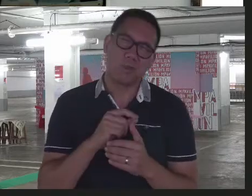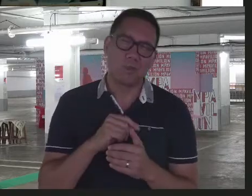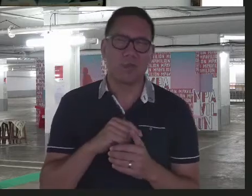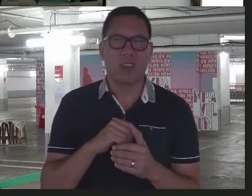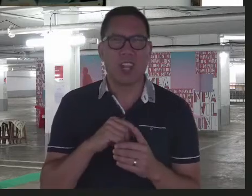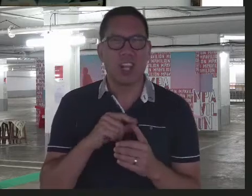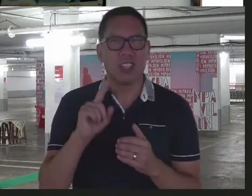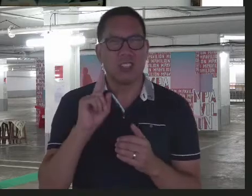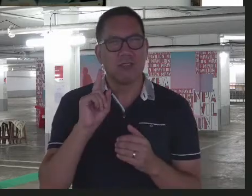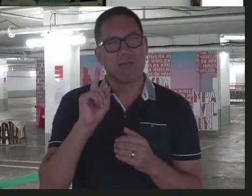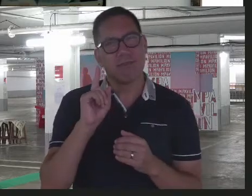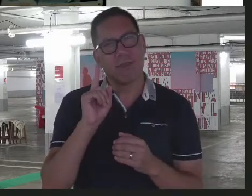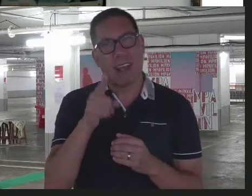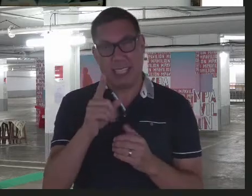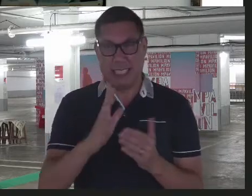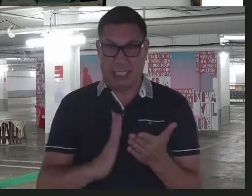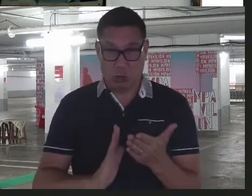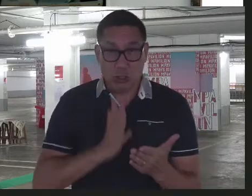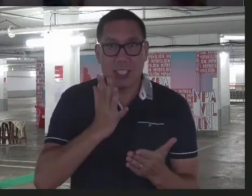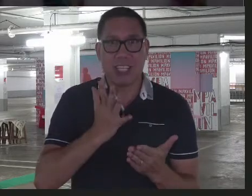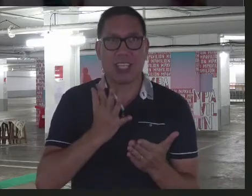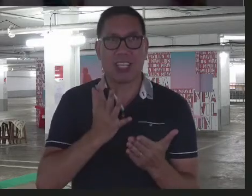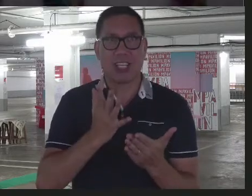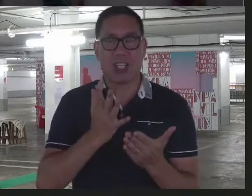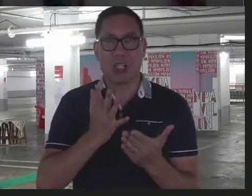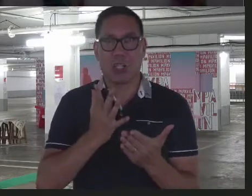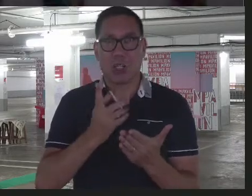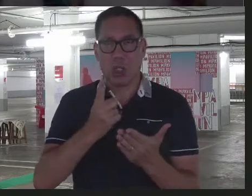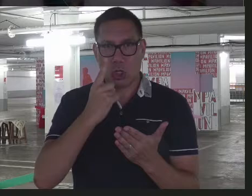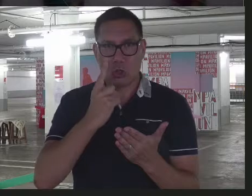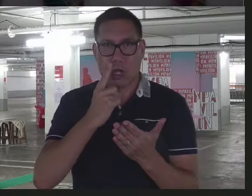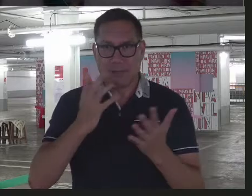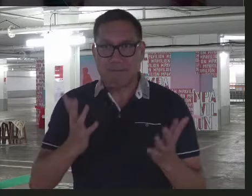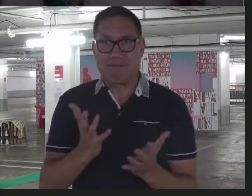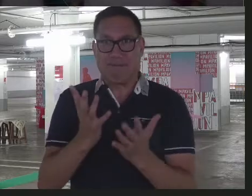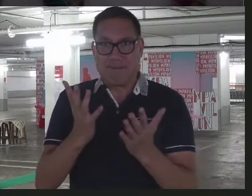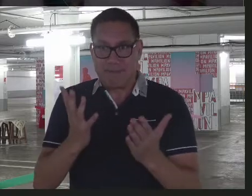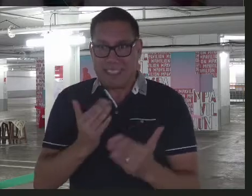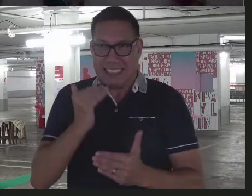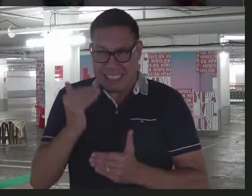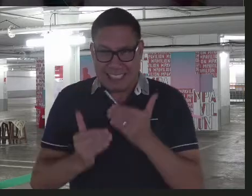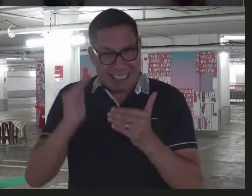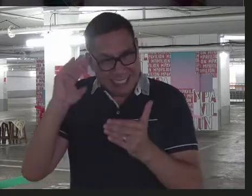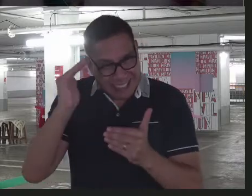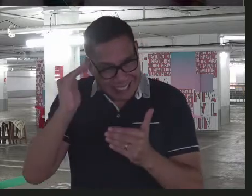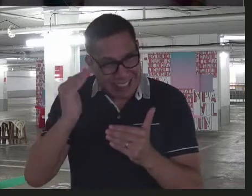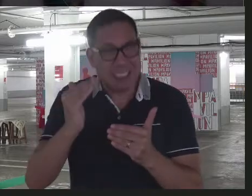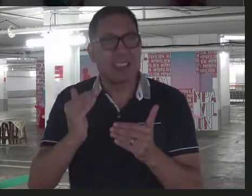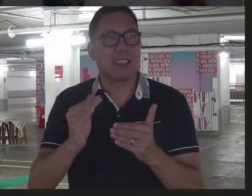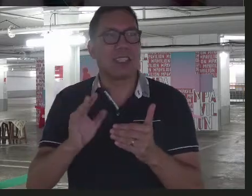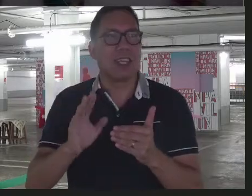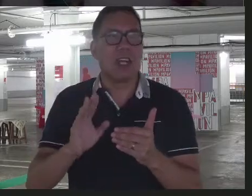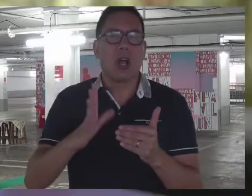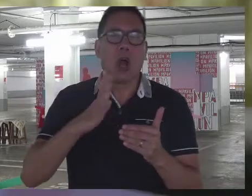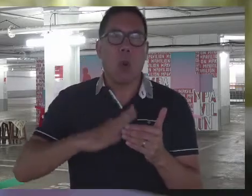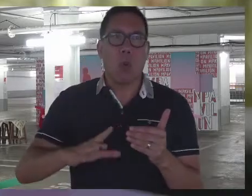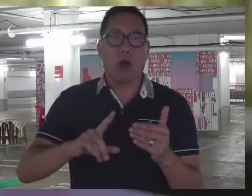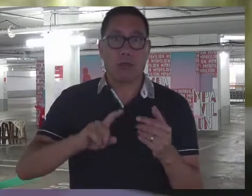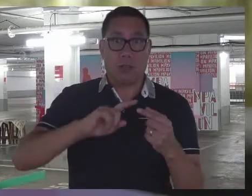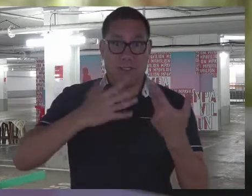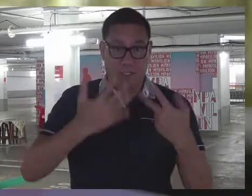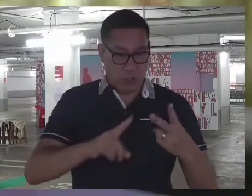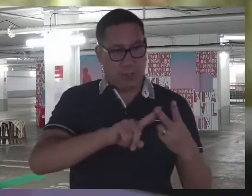that was kind of interesting to push after having worked with daguerreotypes. I wanted to then sort